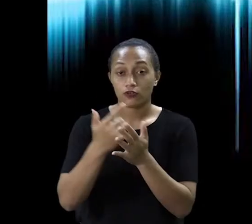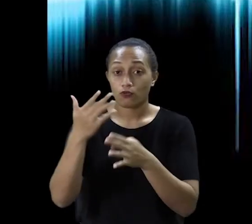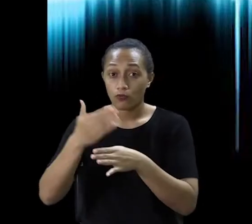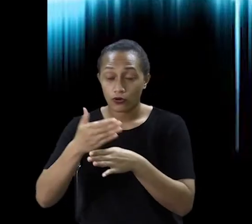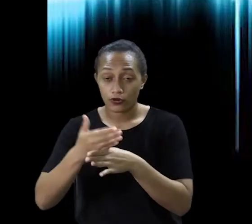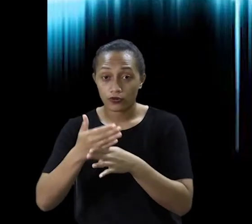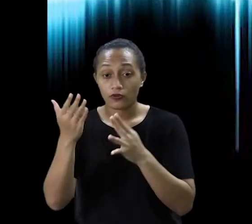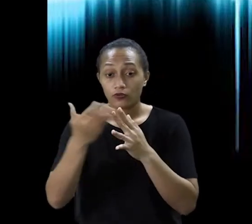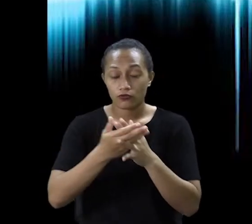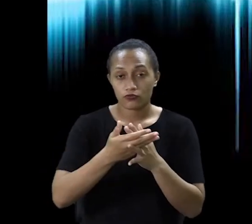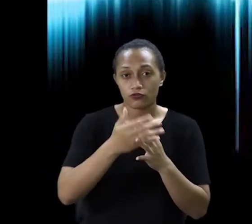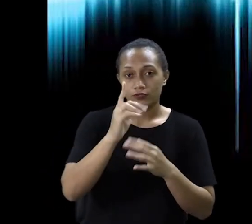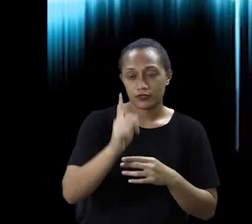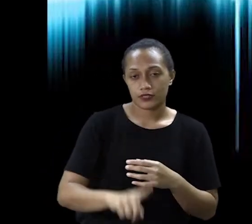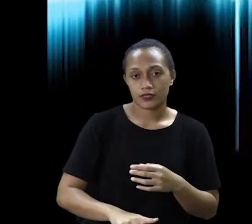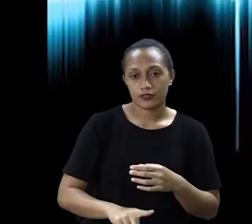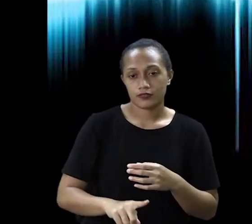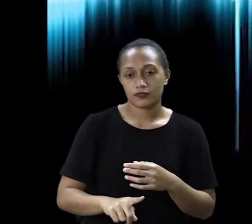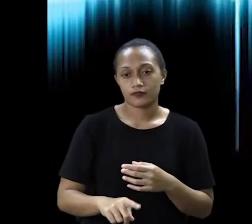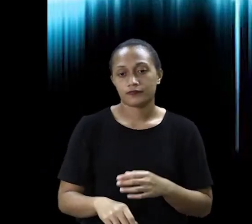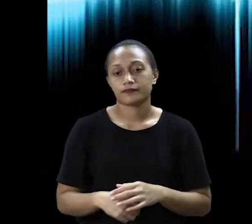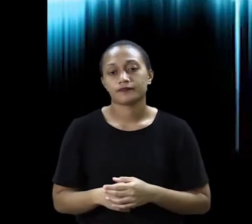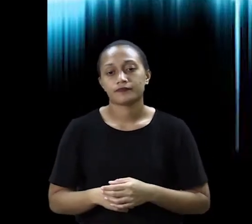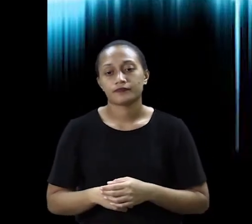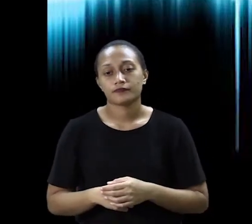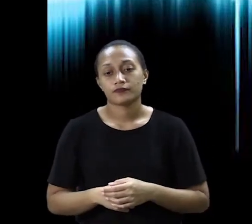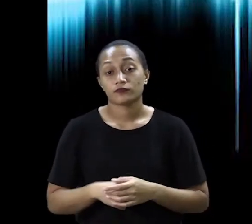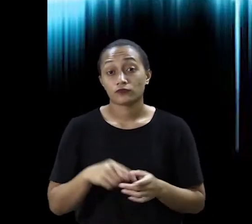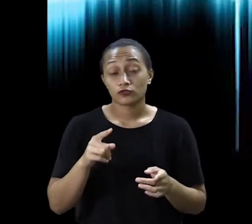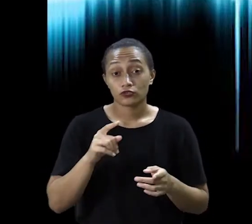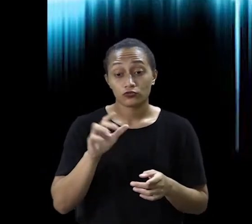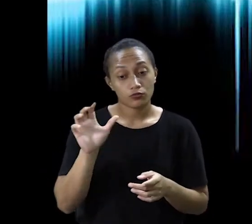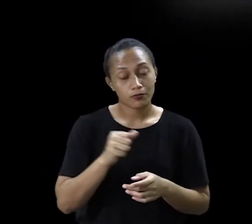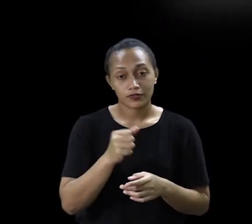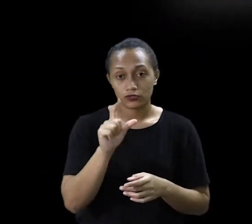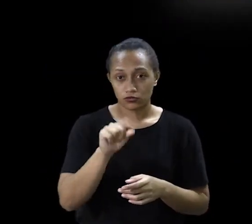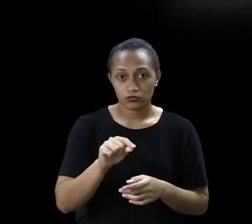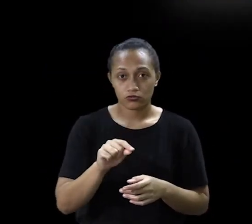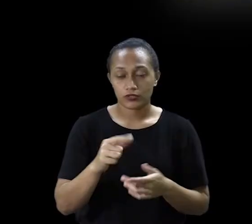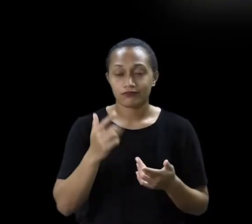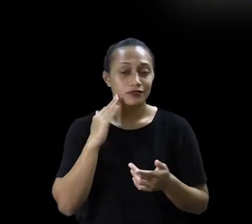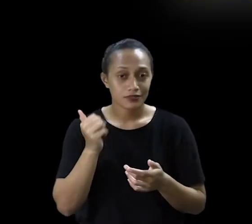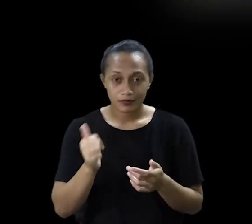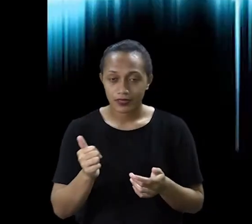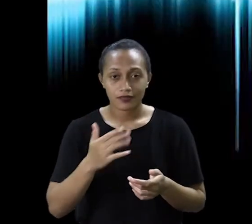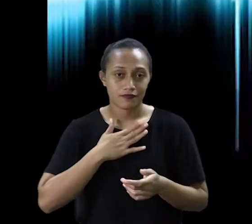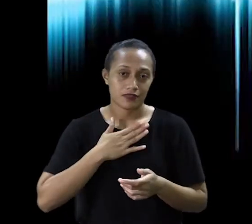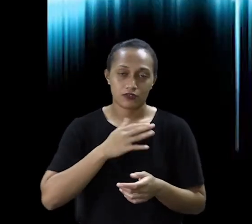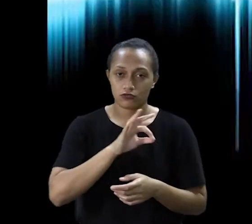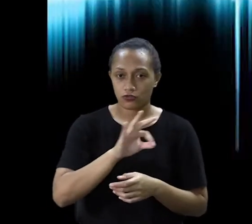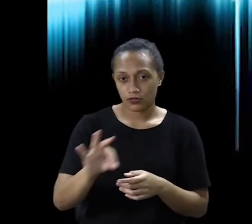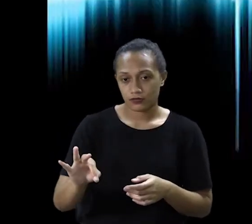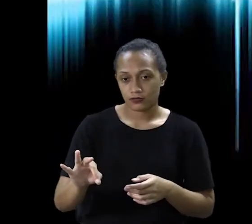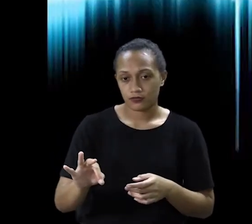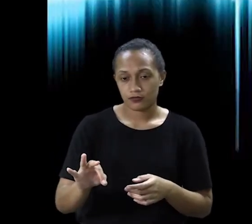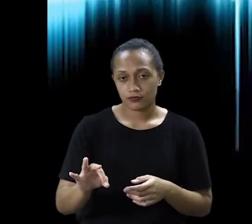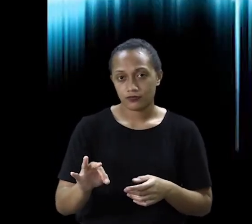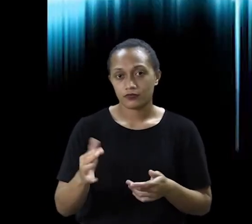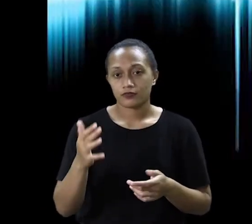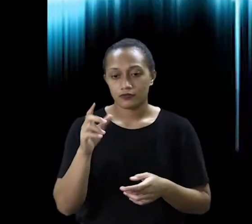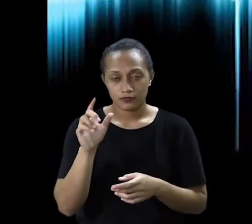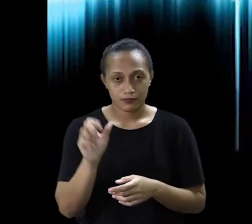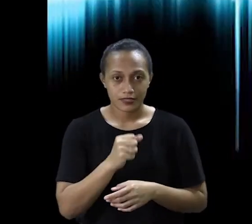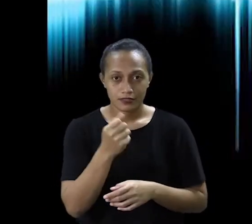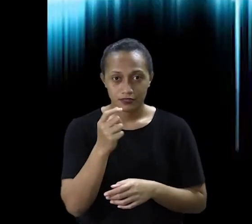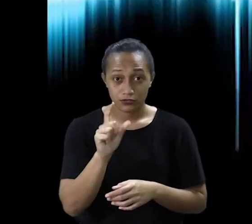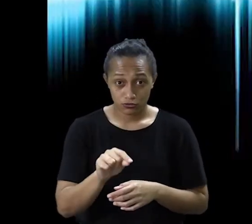today. Audio 5. You'll have to do it whether you like it or not. You'll have to do it whether you